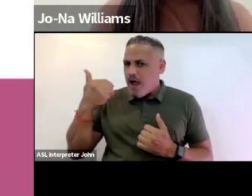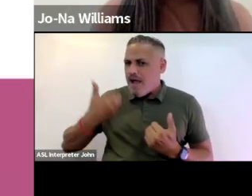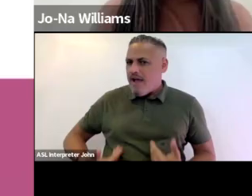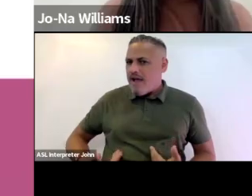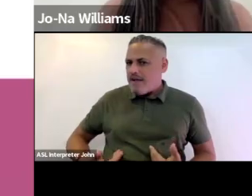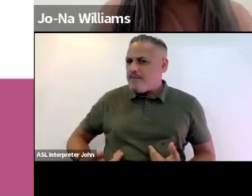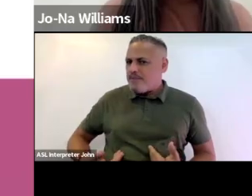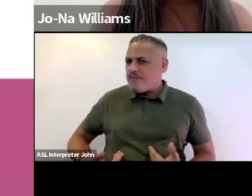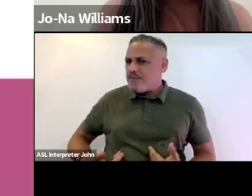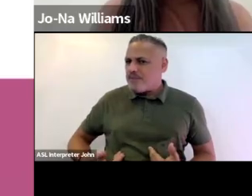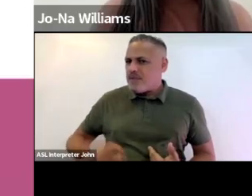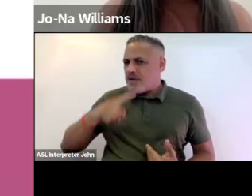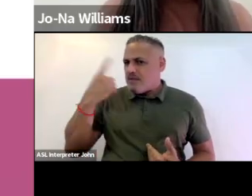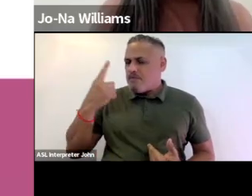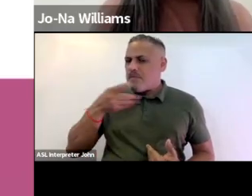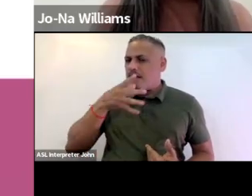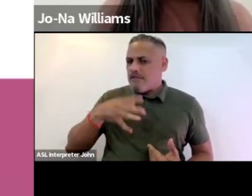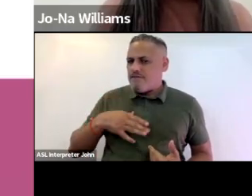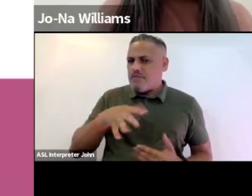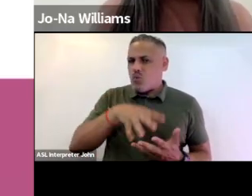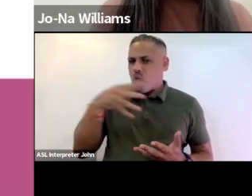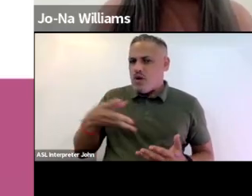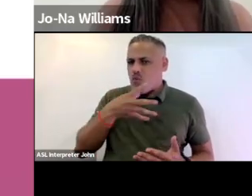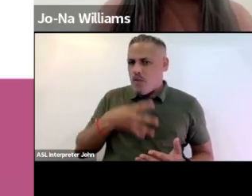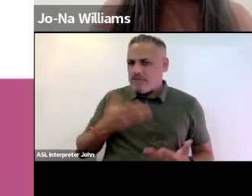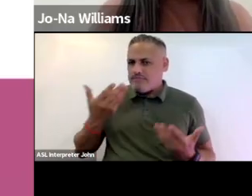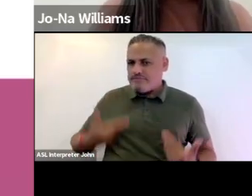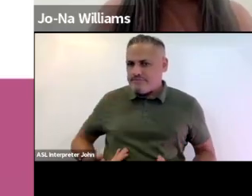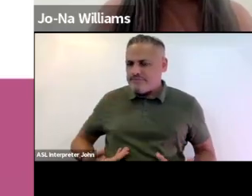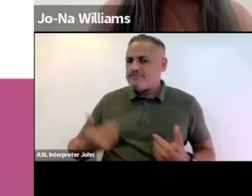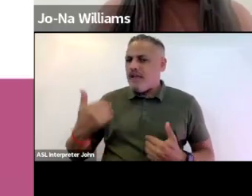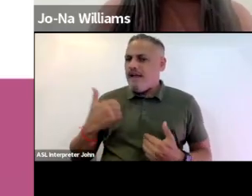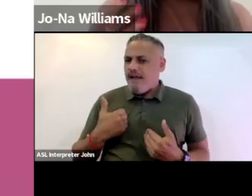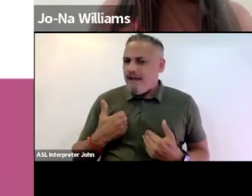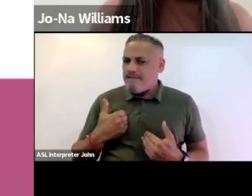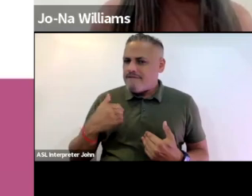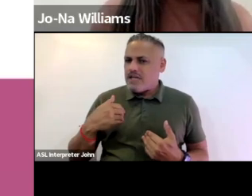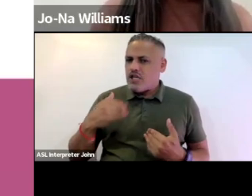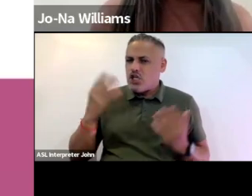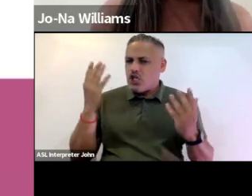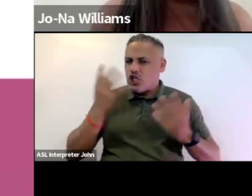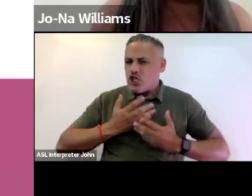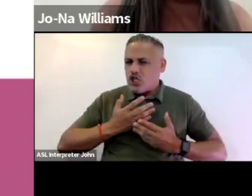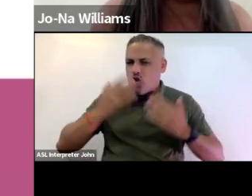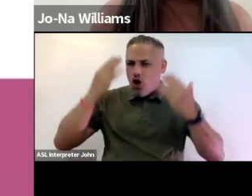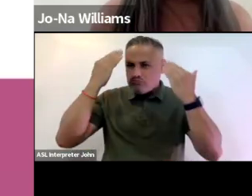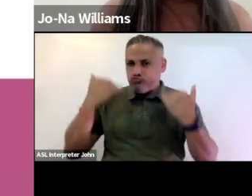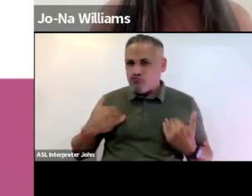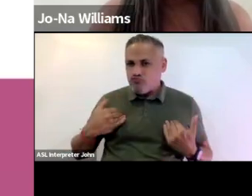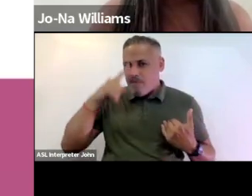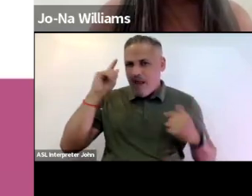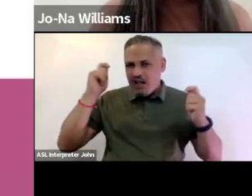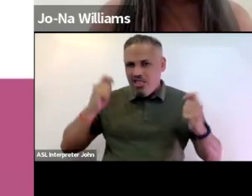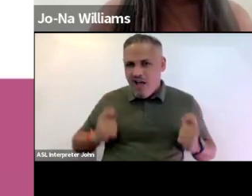am a Black femme queer woman, and I have dark, long Black